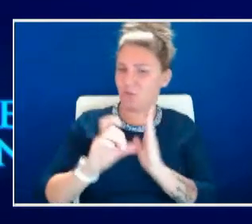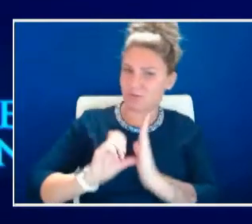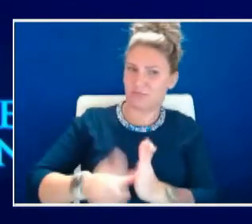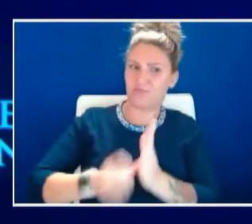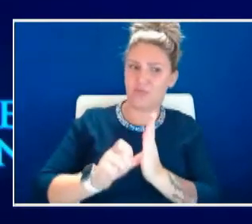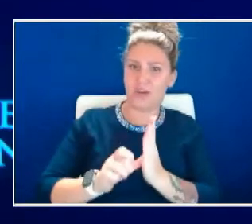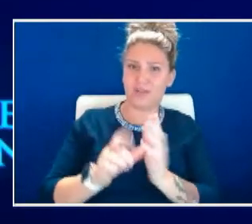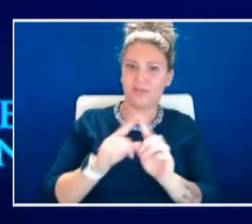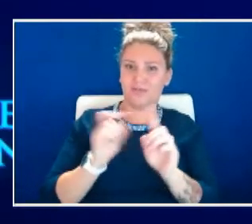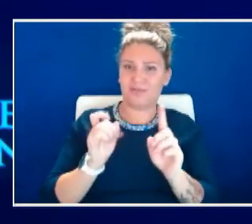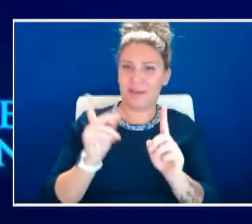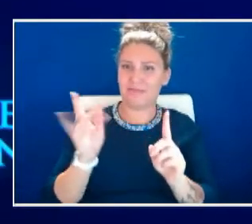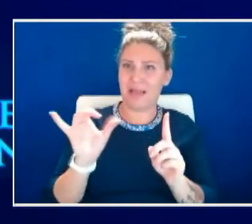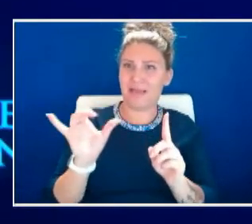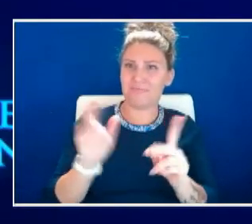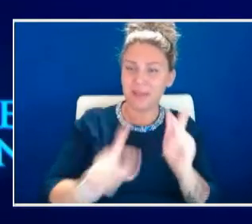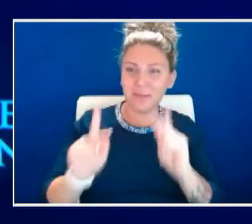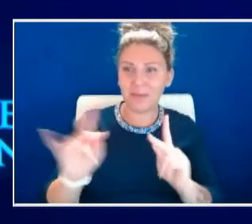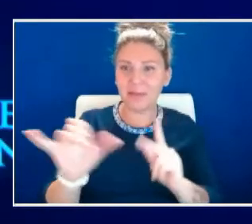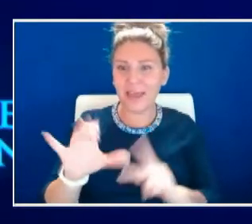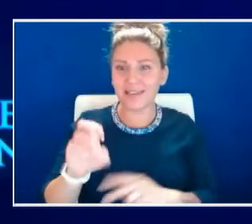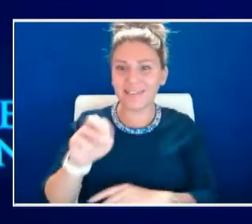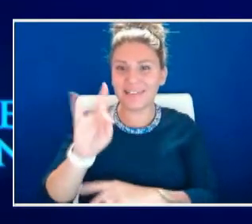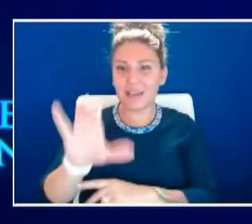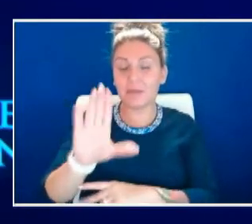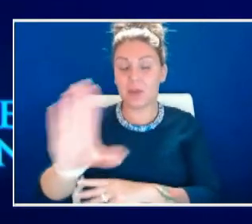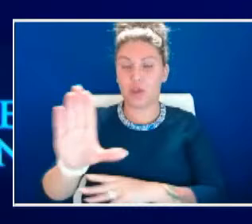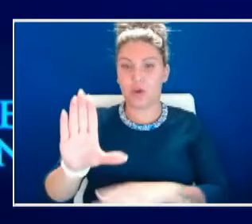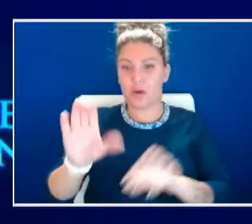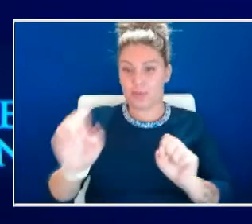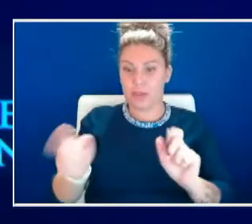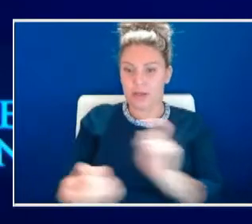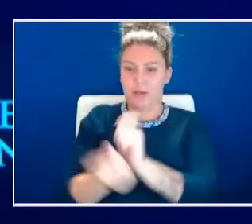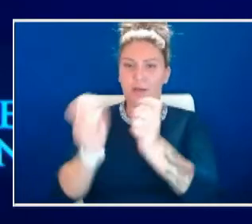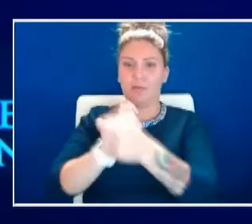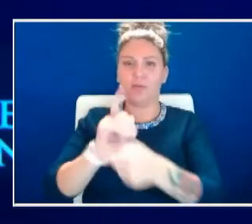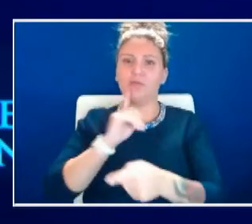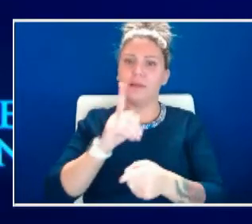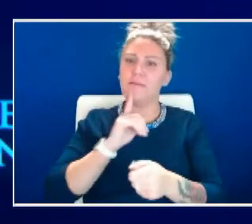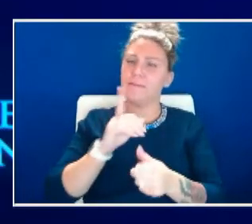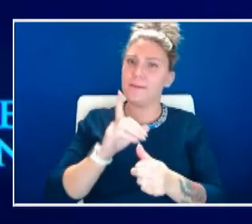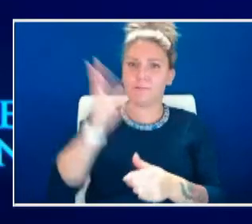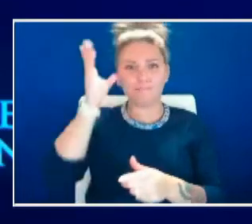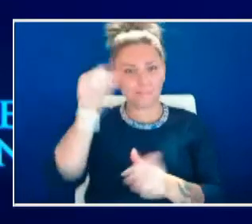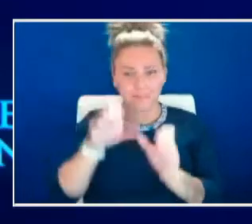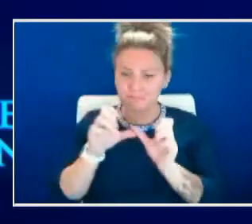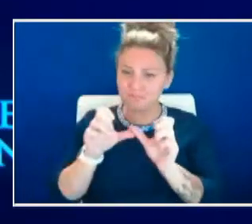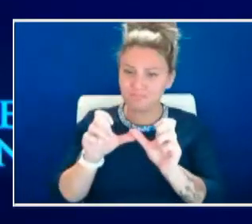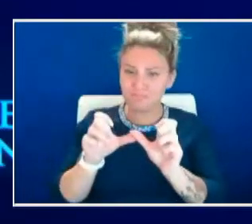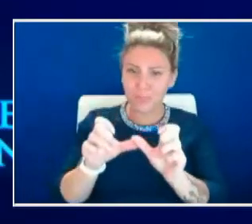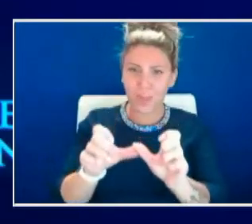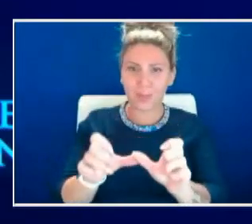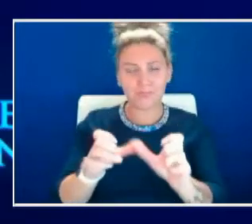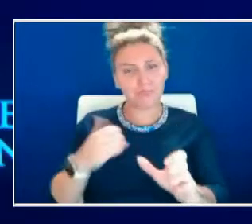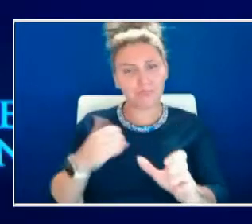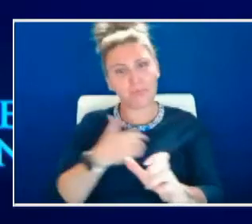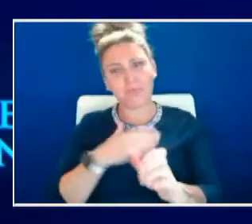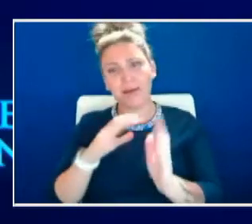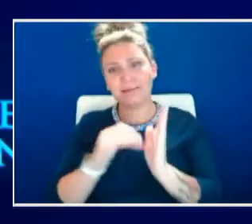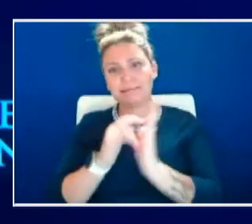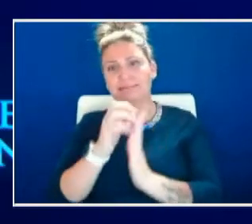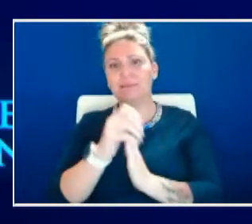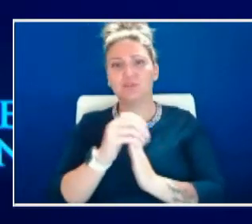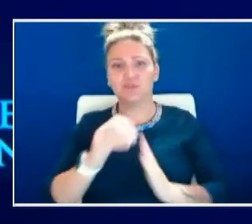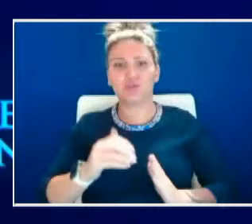like Cami and my patients, their adaptability, their perseverance in terms of breast cancer survivors and people that are going through breast